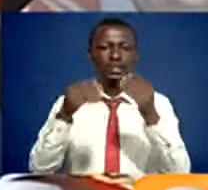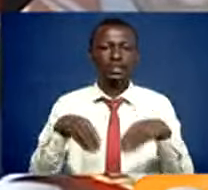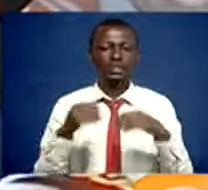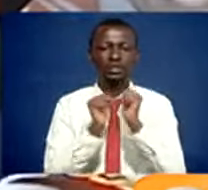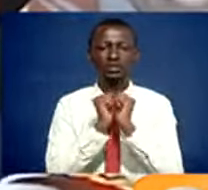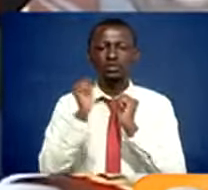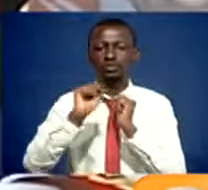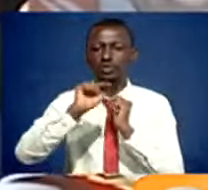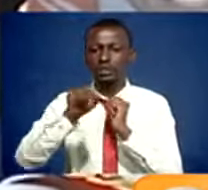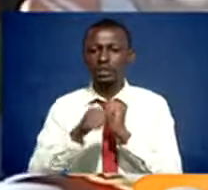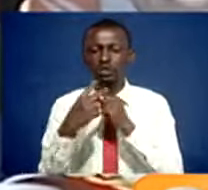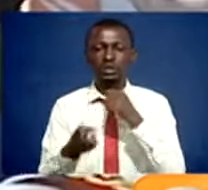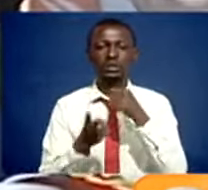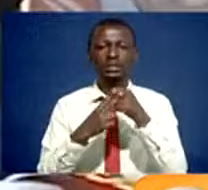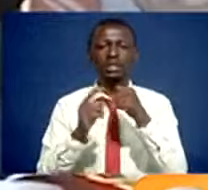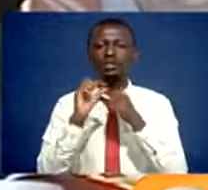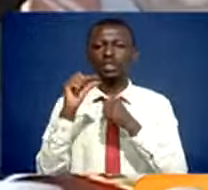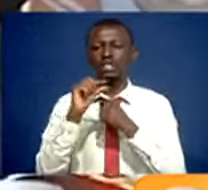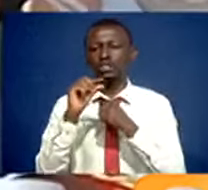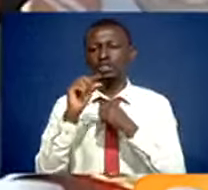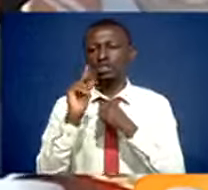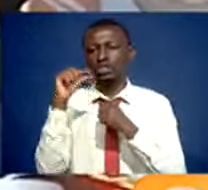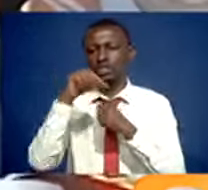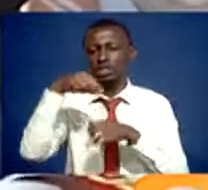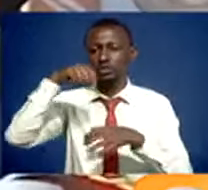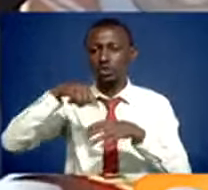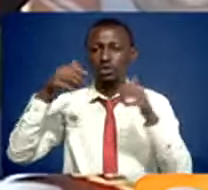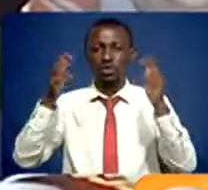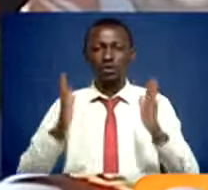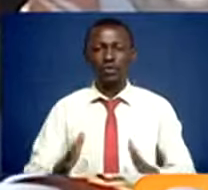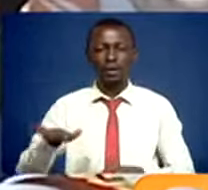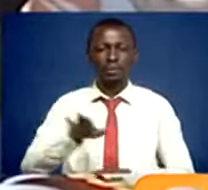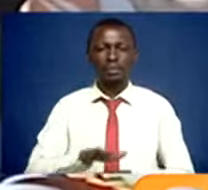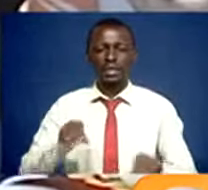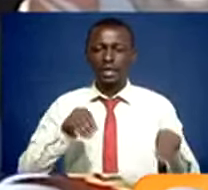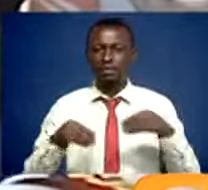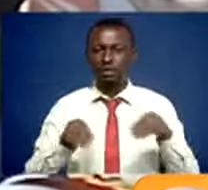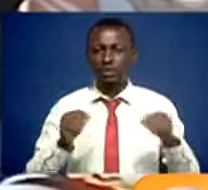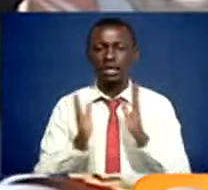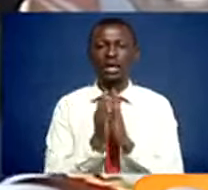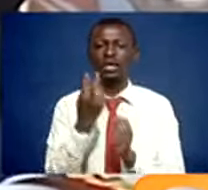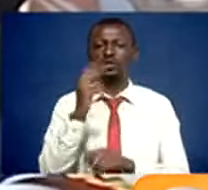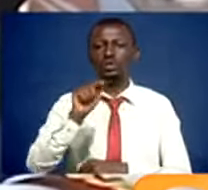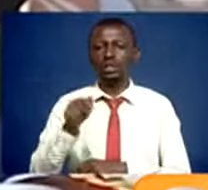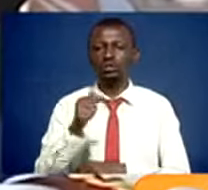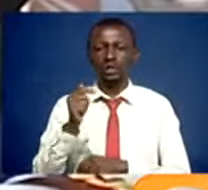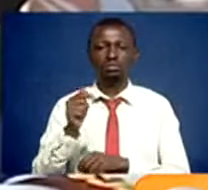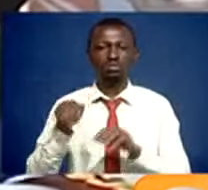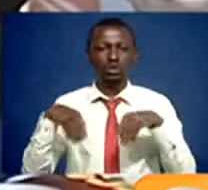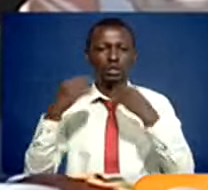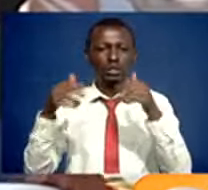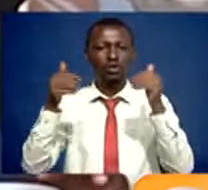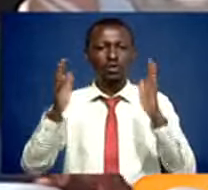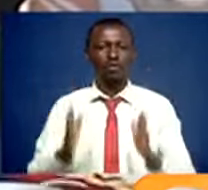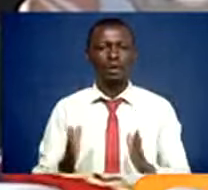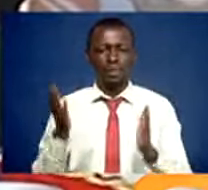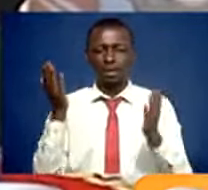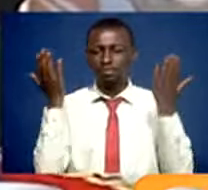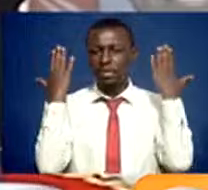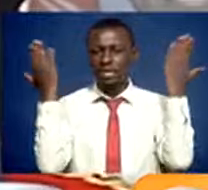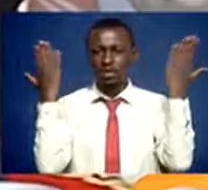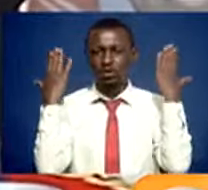15,700 kilos of seed to farmers in Busia and another 20,000 kilos to farmers in Meru,